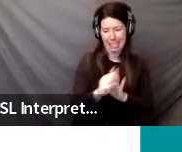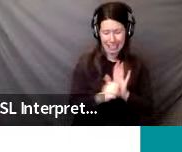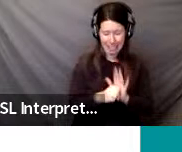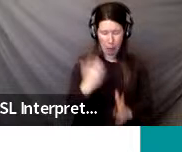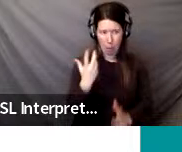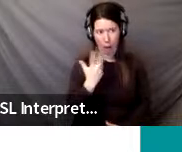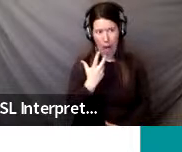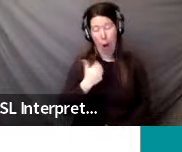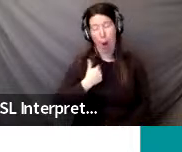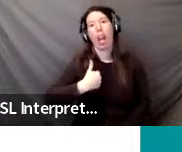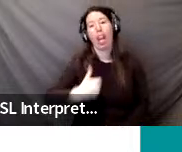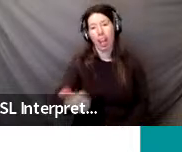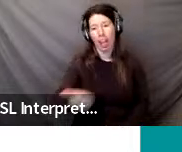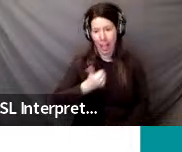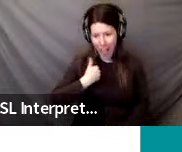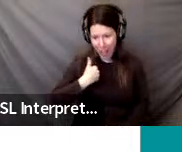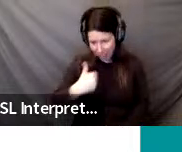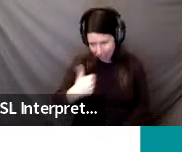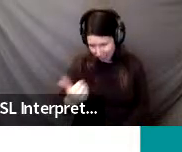commute.